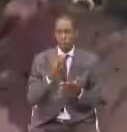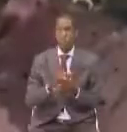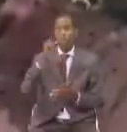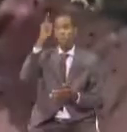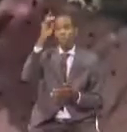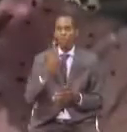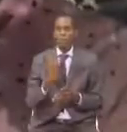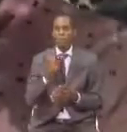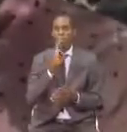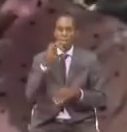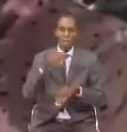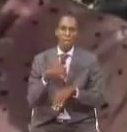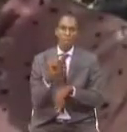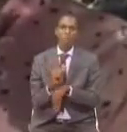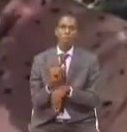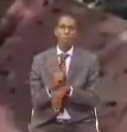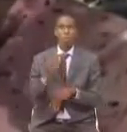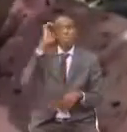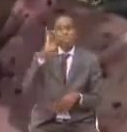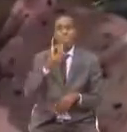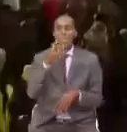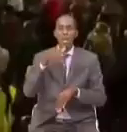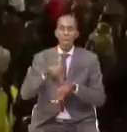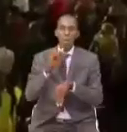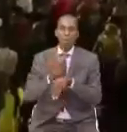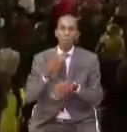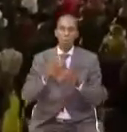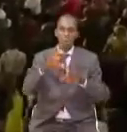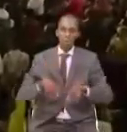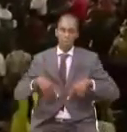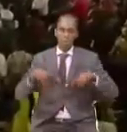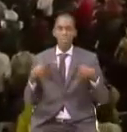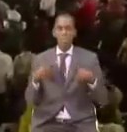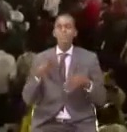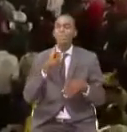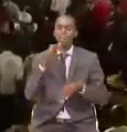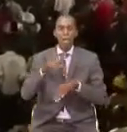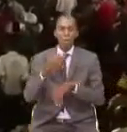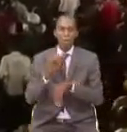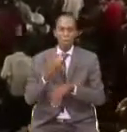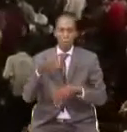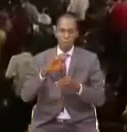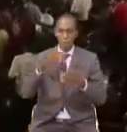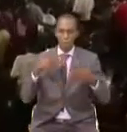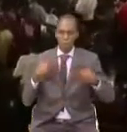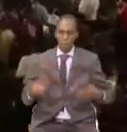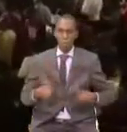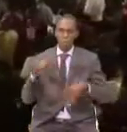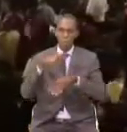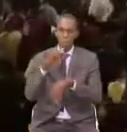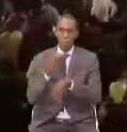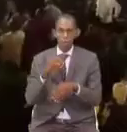work. Is at work in your life, at work in your body, at work in your